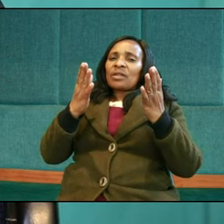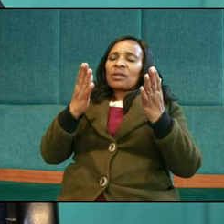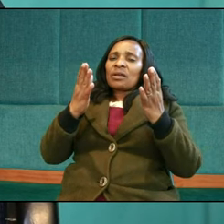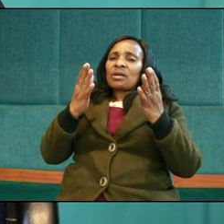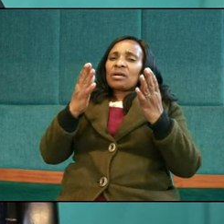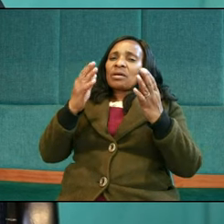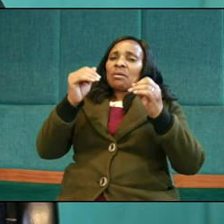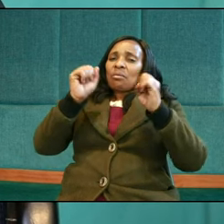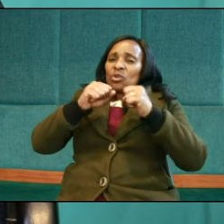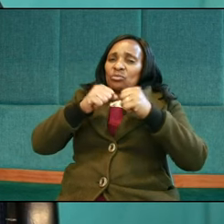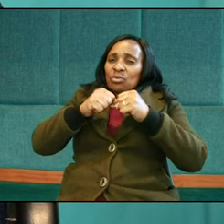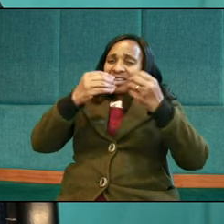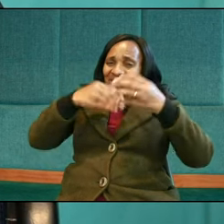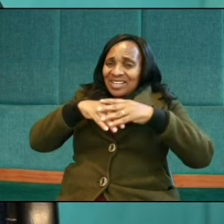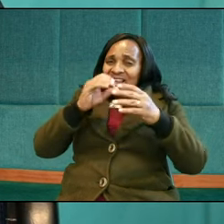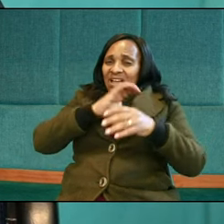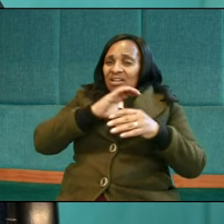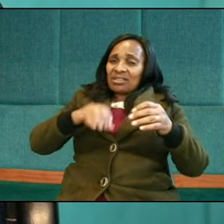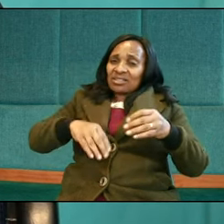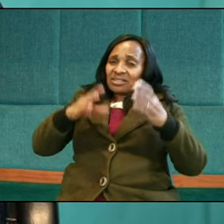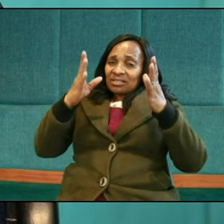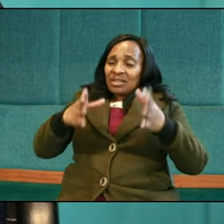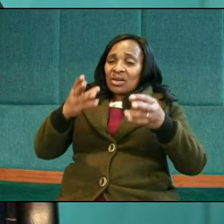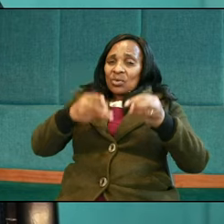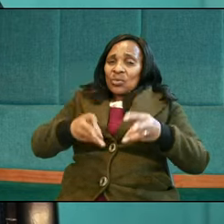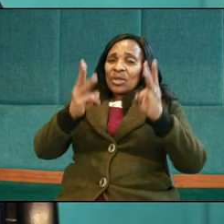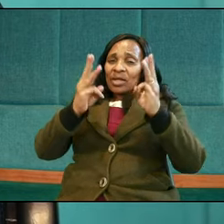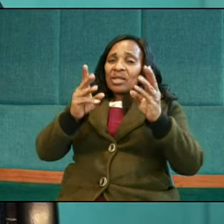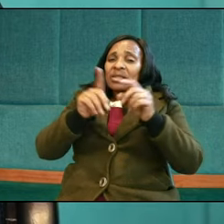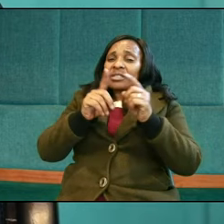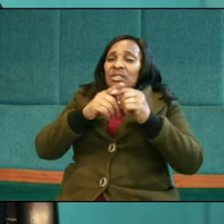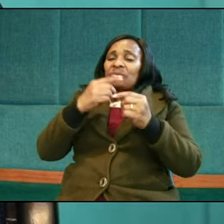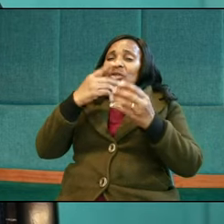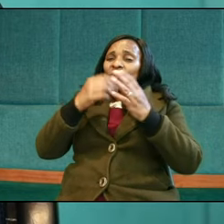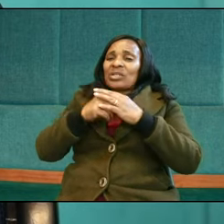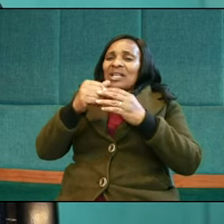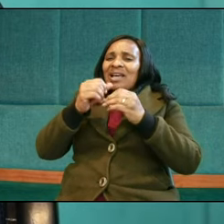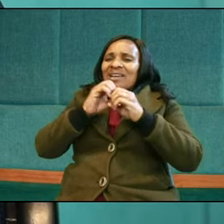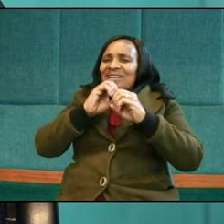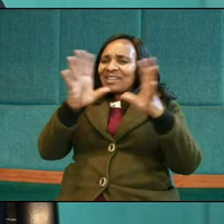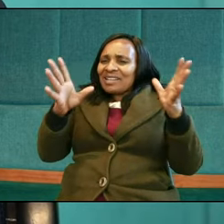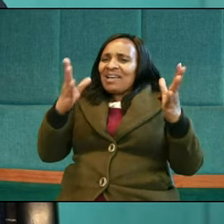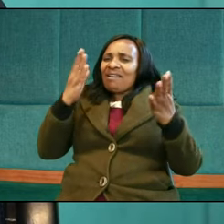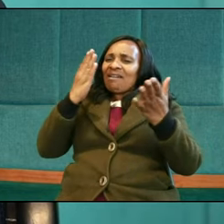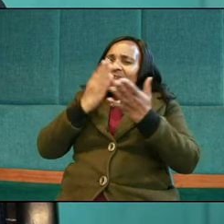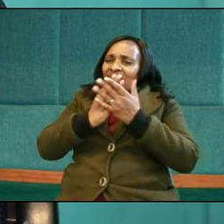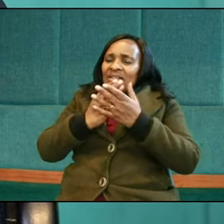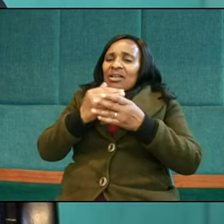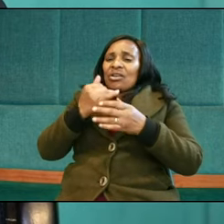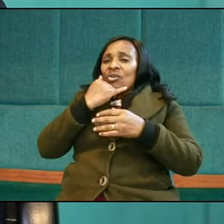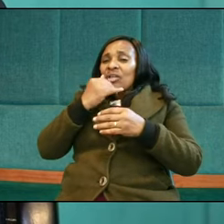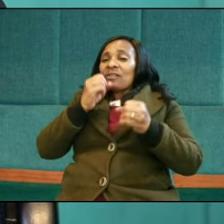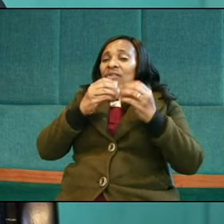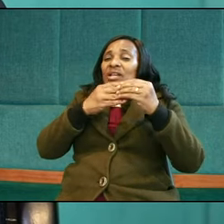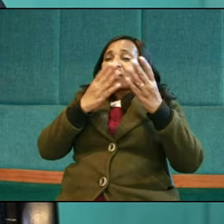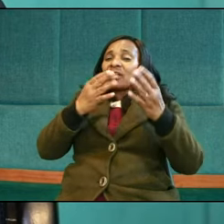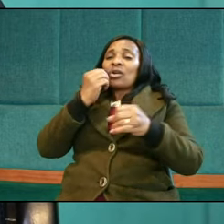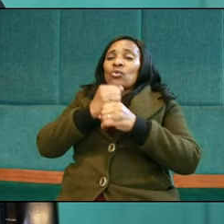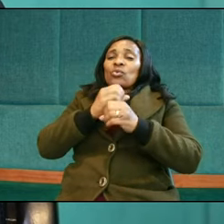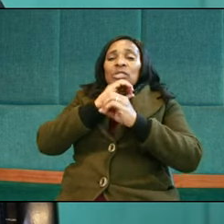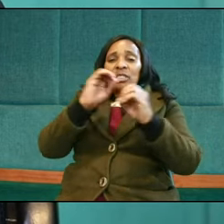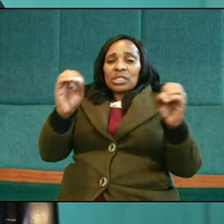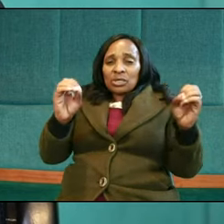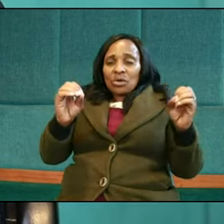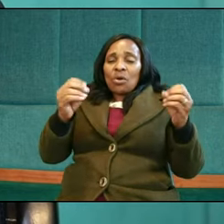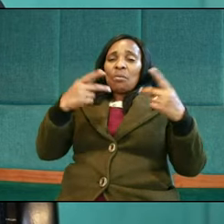a charismatic way, okay? Like as Ashley said, a clear sense of right and wrong. Mm-hmm. If the leader does not do that,